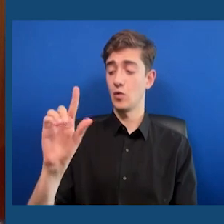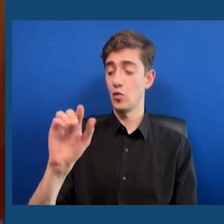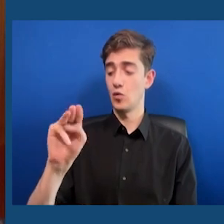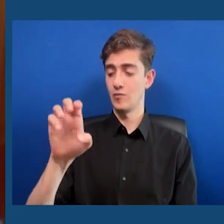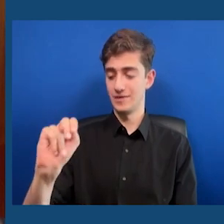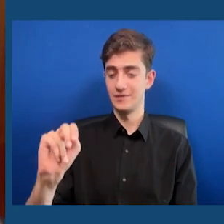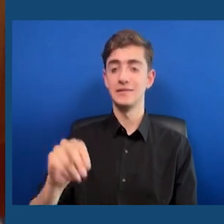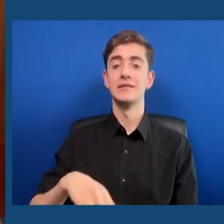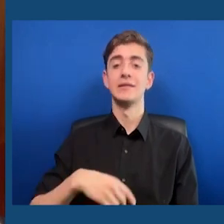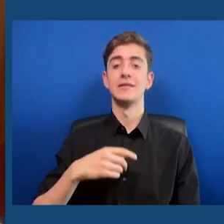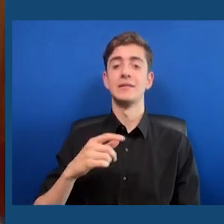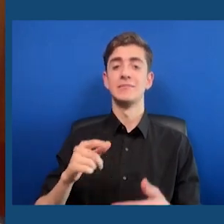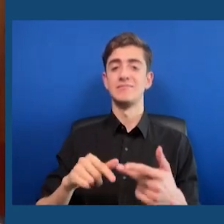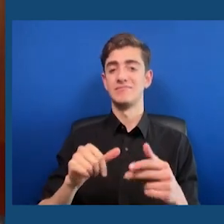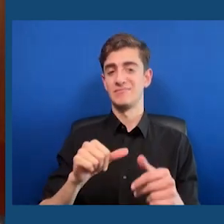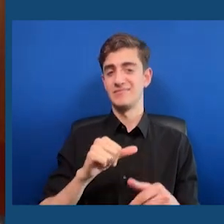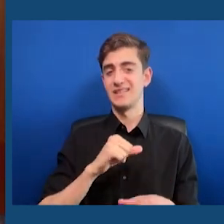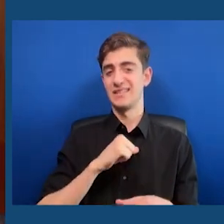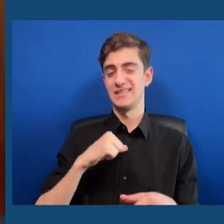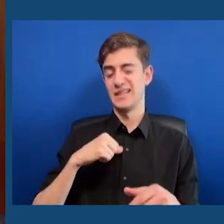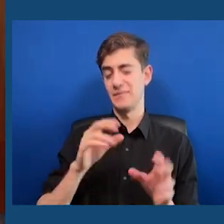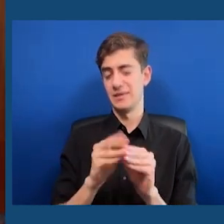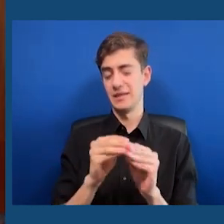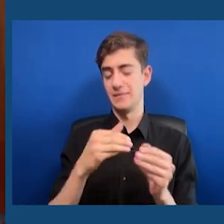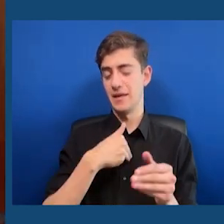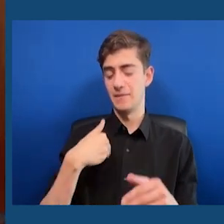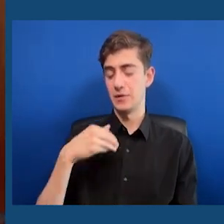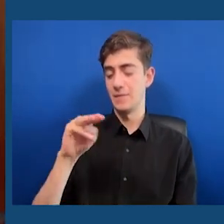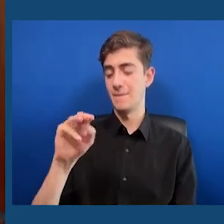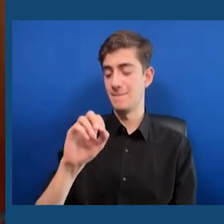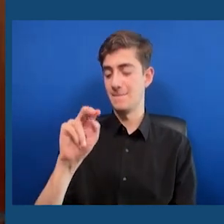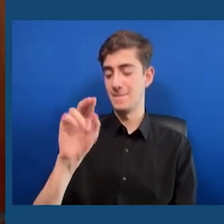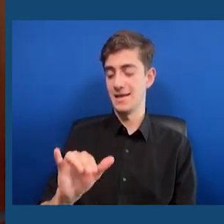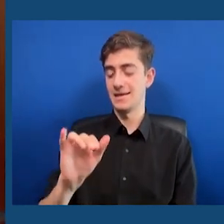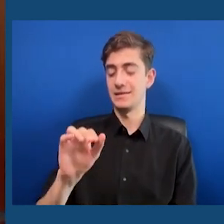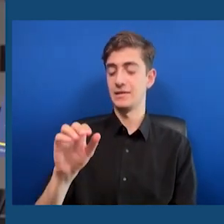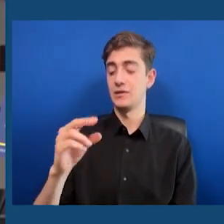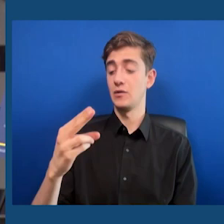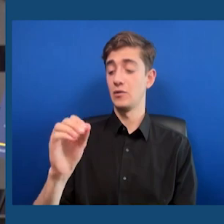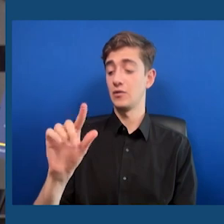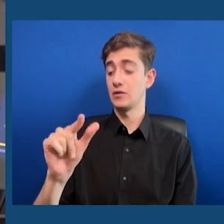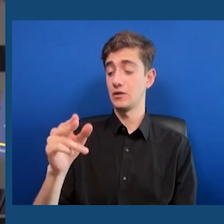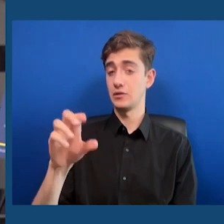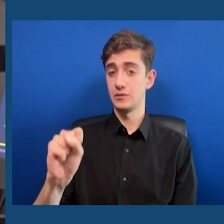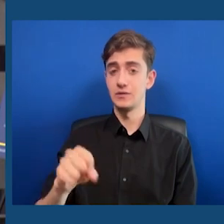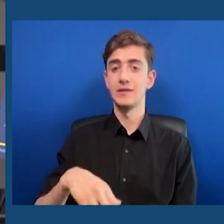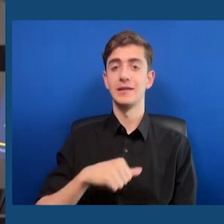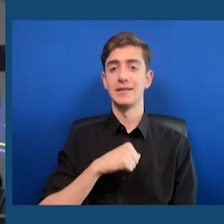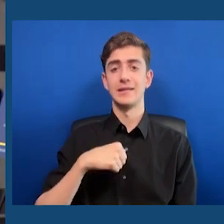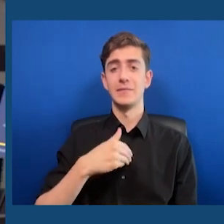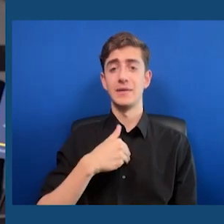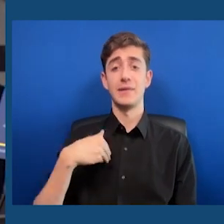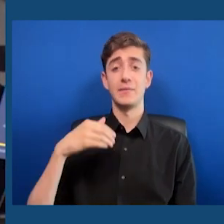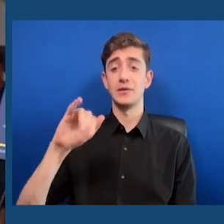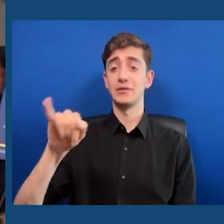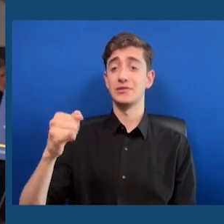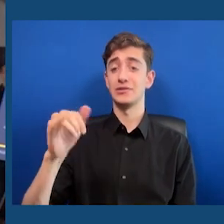Assemblymember Manny De Los Santos, and Senator Jessica Scarcella Spanton.